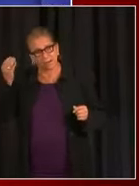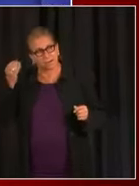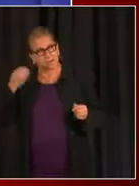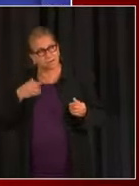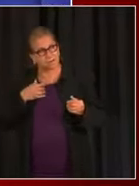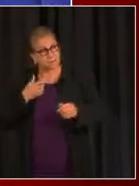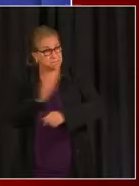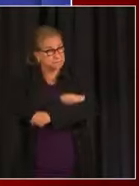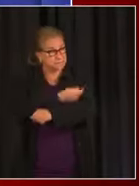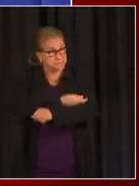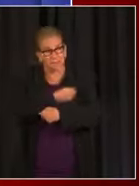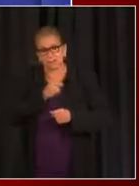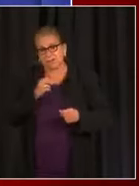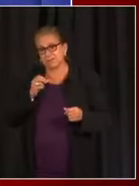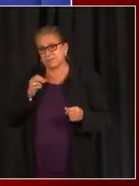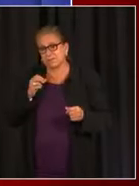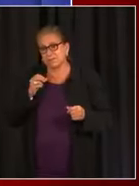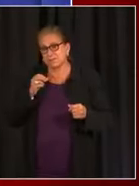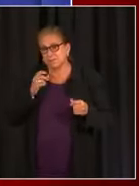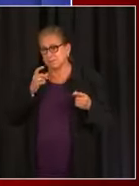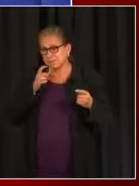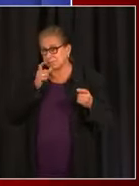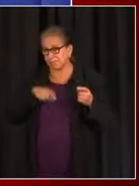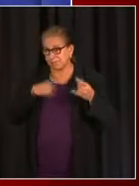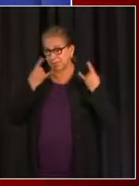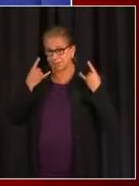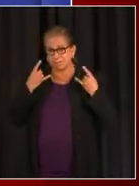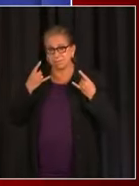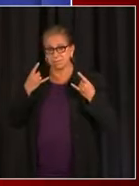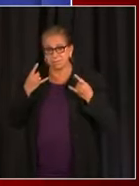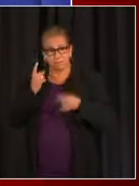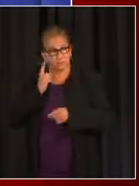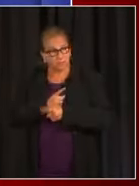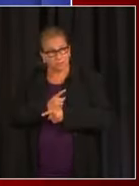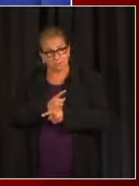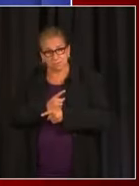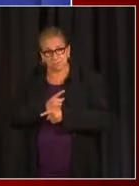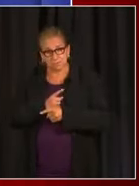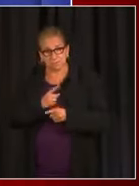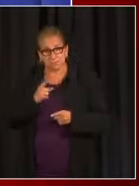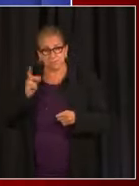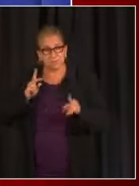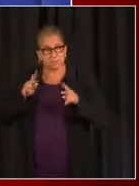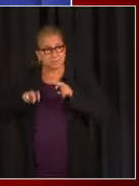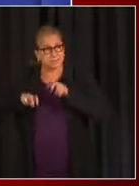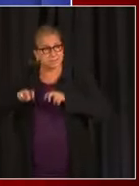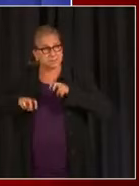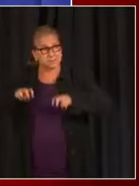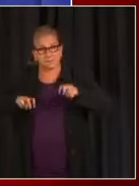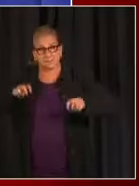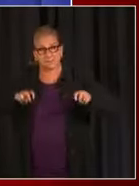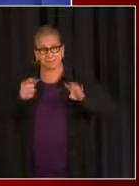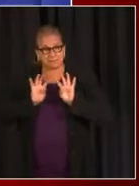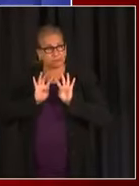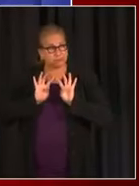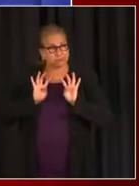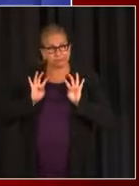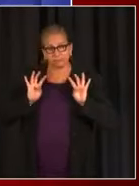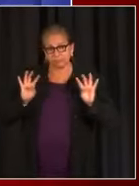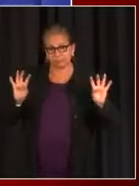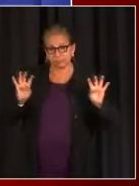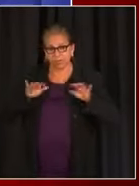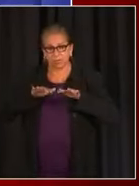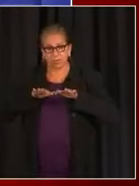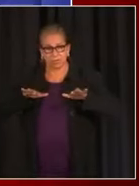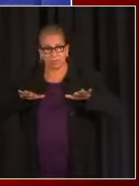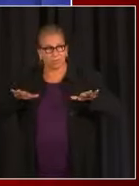vaccinated guidance as well as in our mask guidance, people who have certain conditions or criteria or home environments,